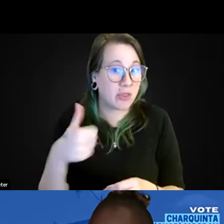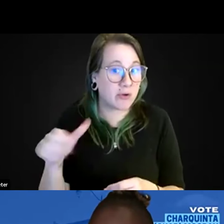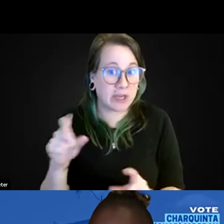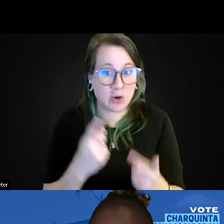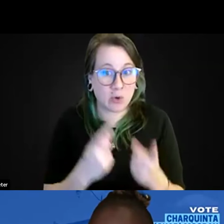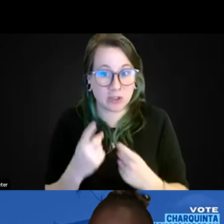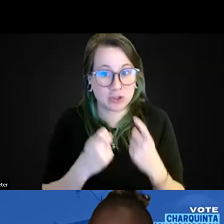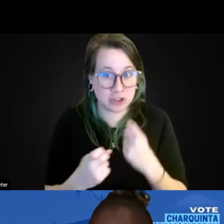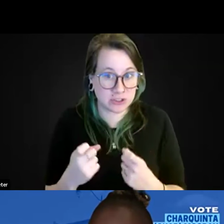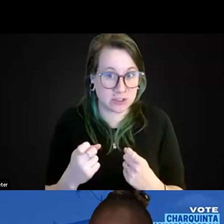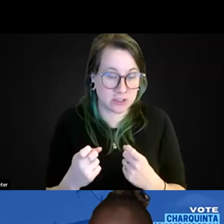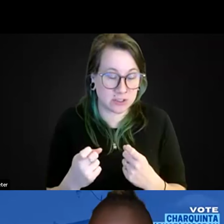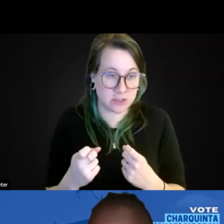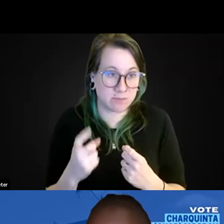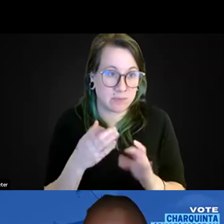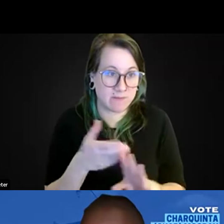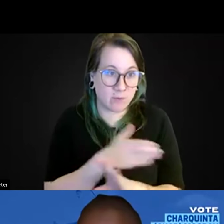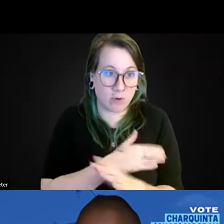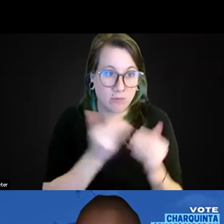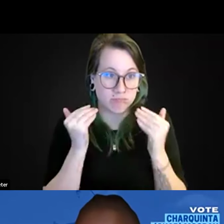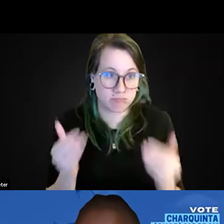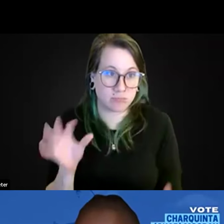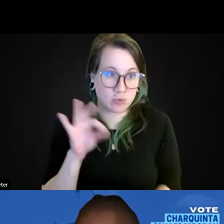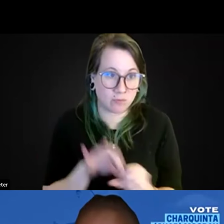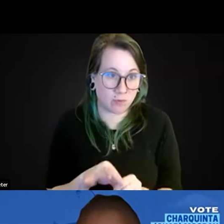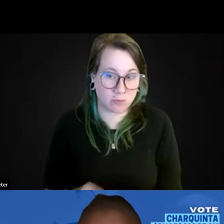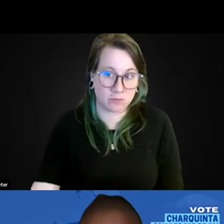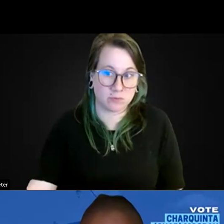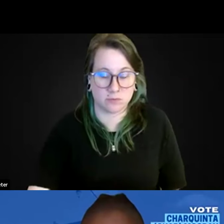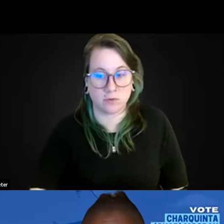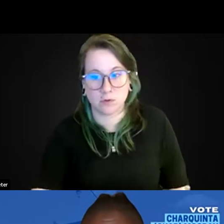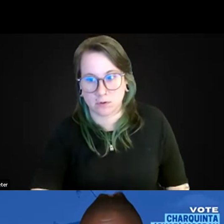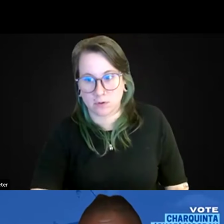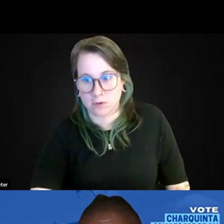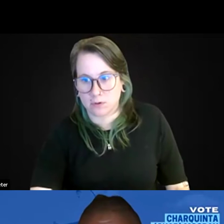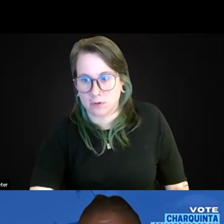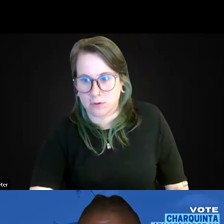calendar items before we move to a vote? Commissioners?